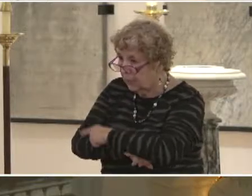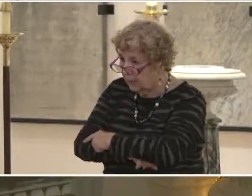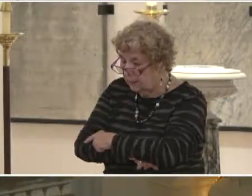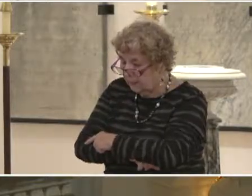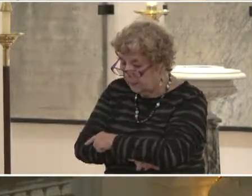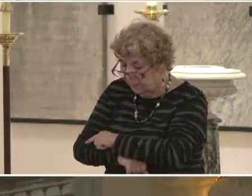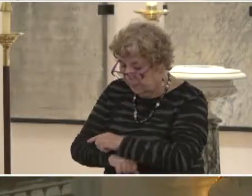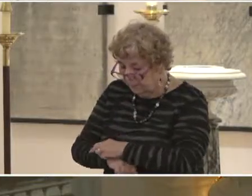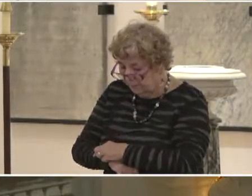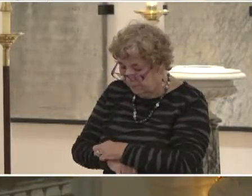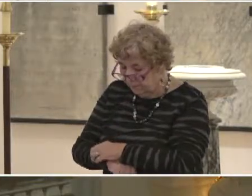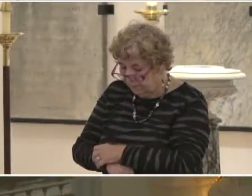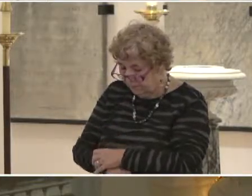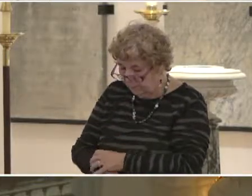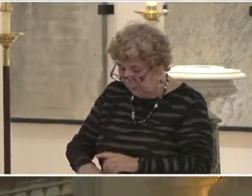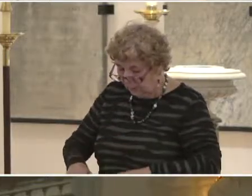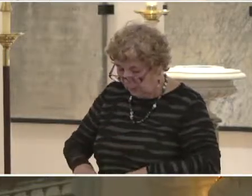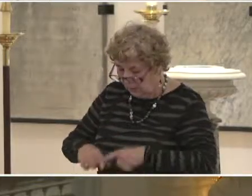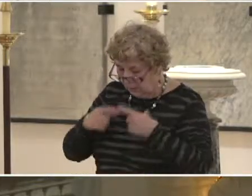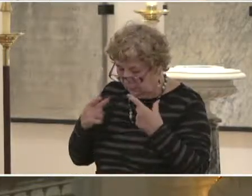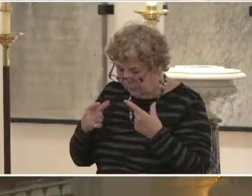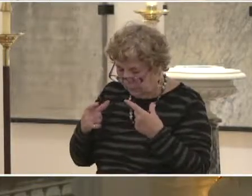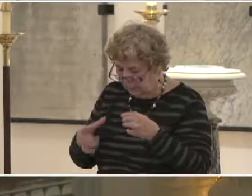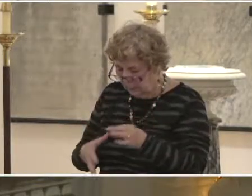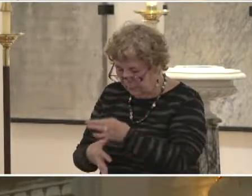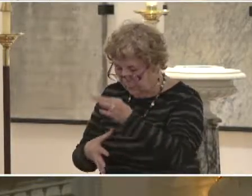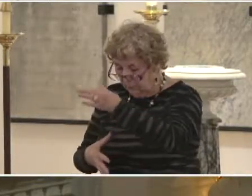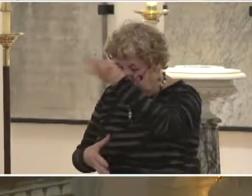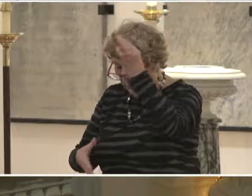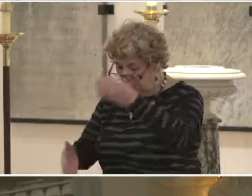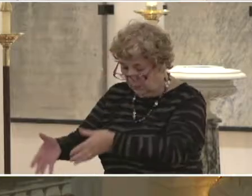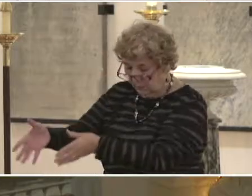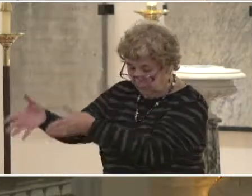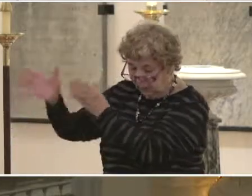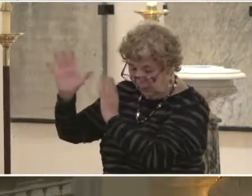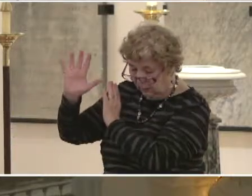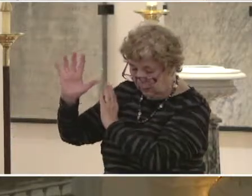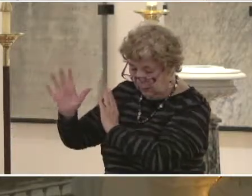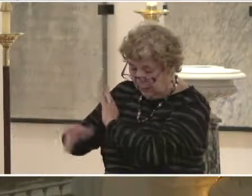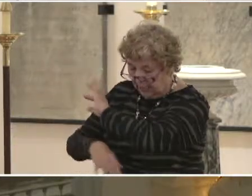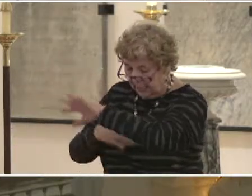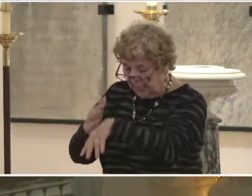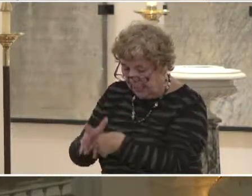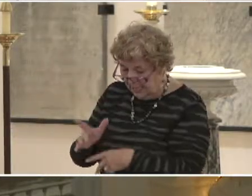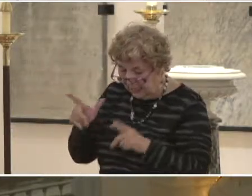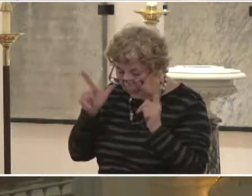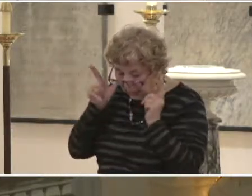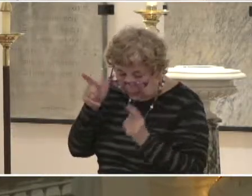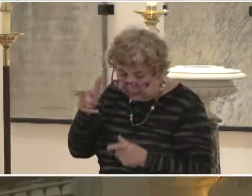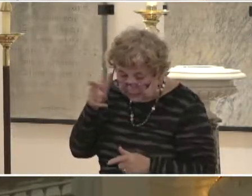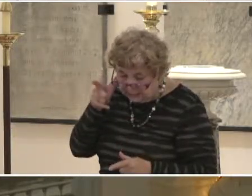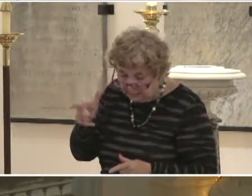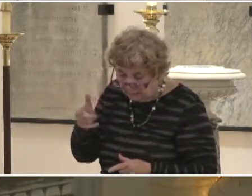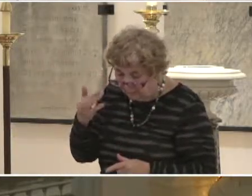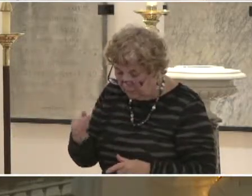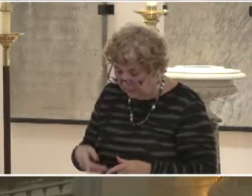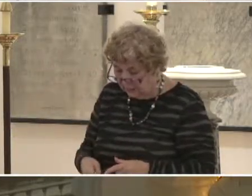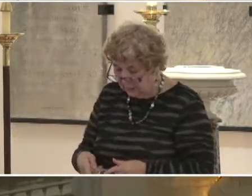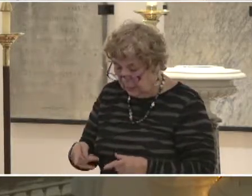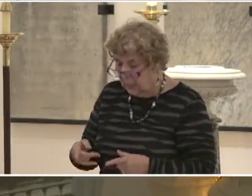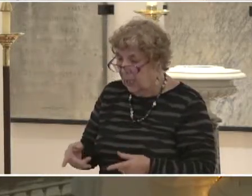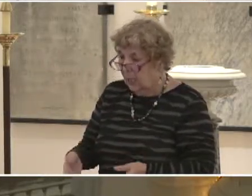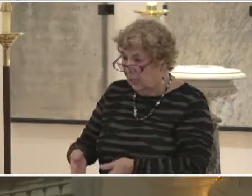life. How often do we wish for just a little more faith, a little clearer